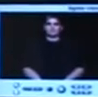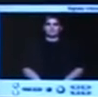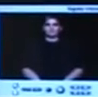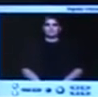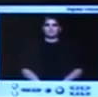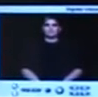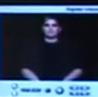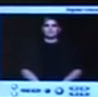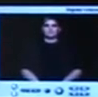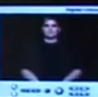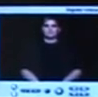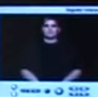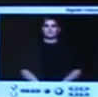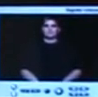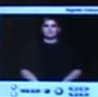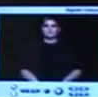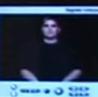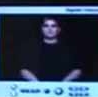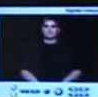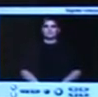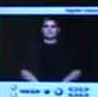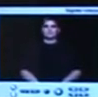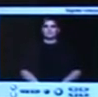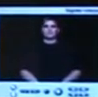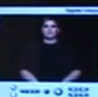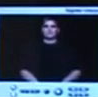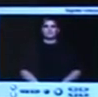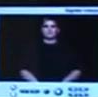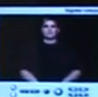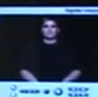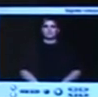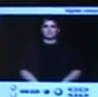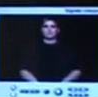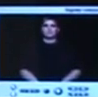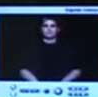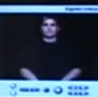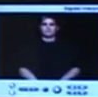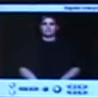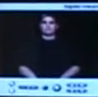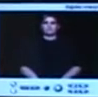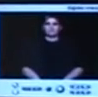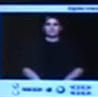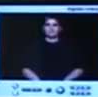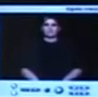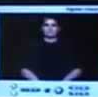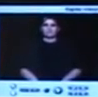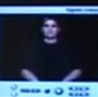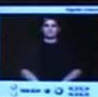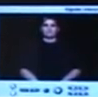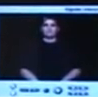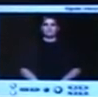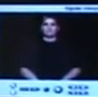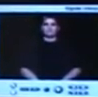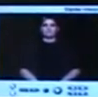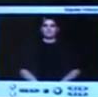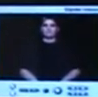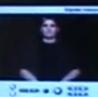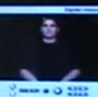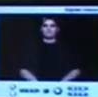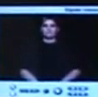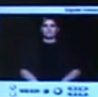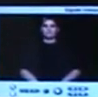a sentence, and you would see it in a seamless form. You would not realize that those are